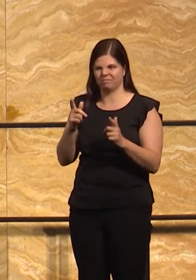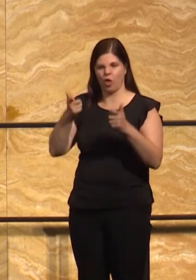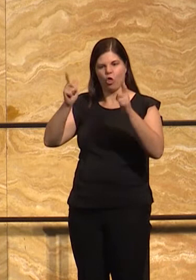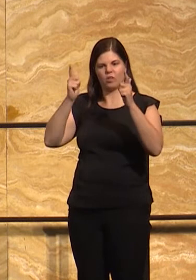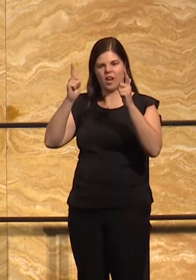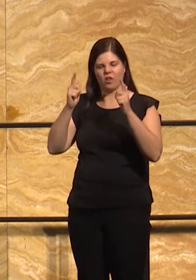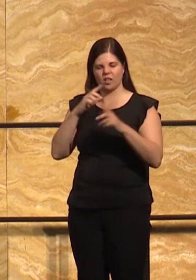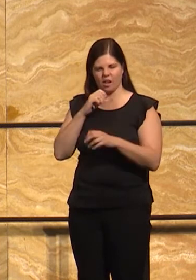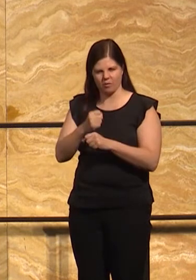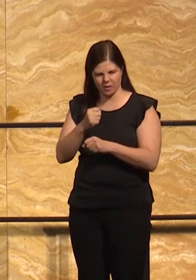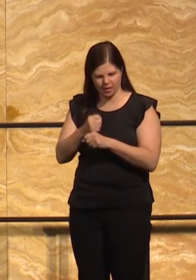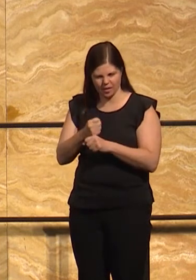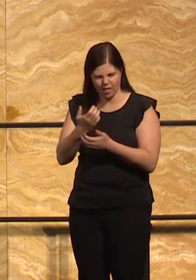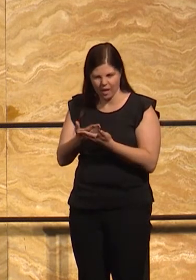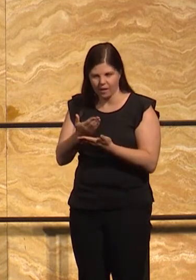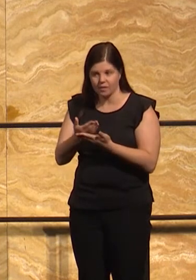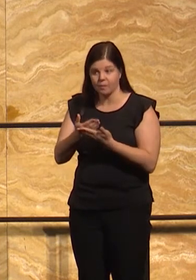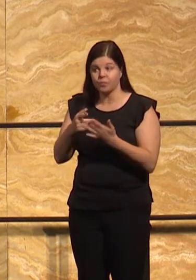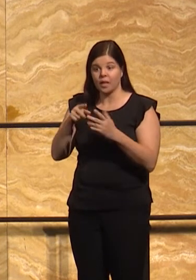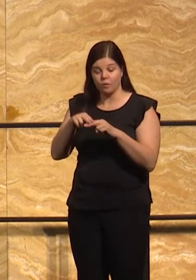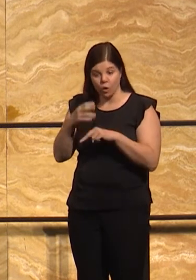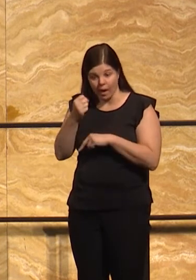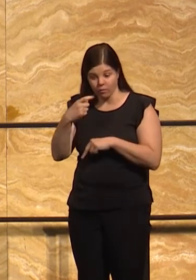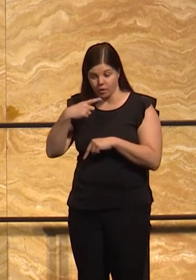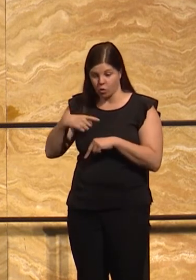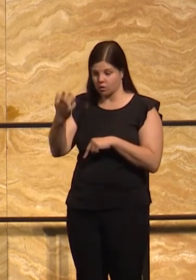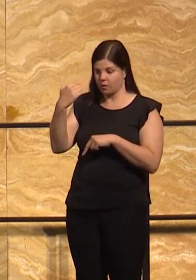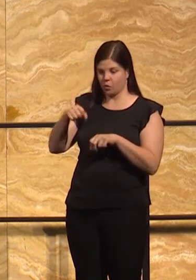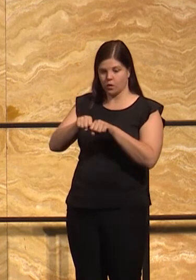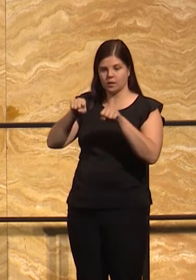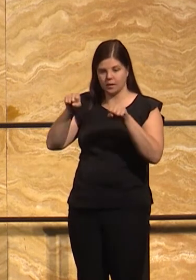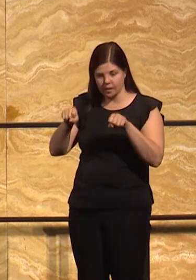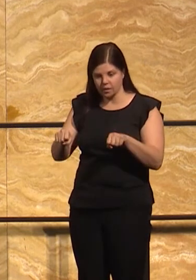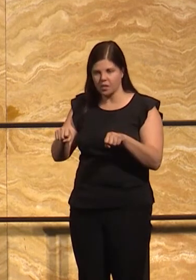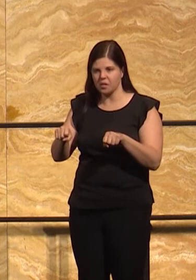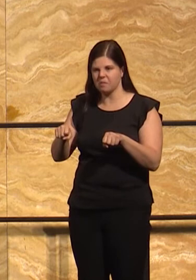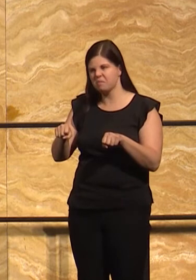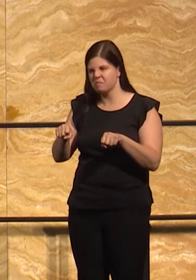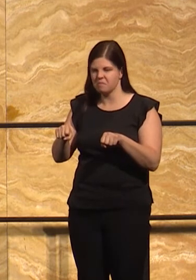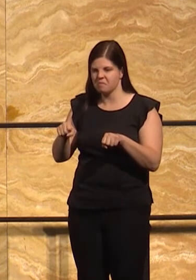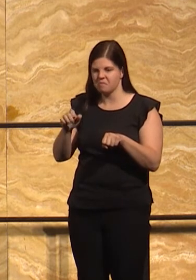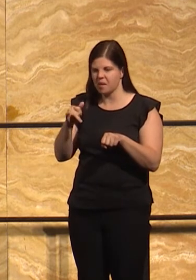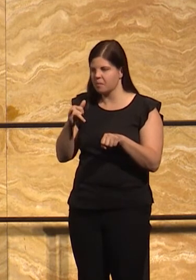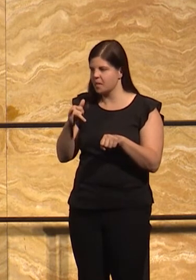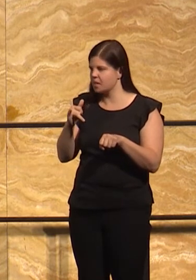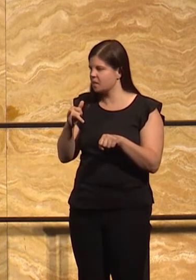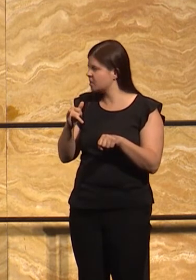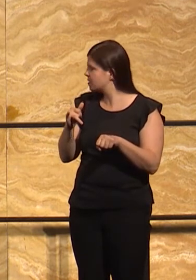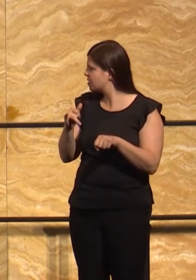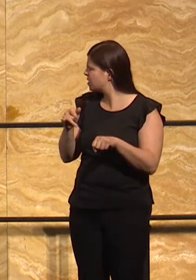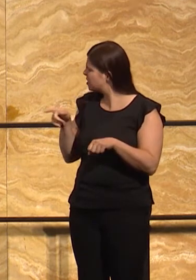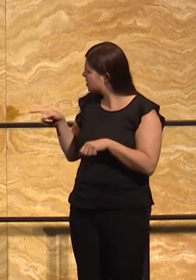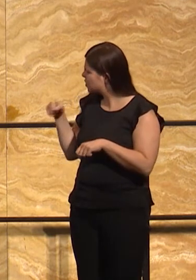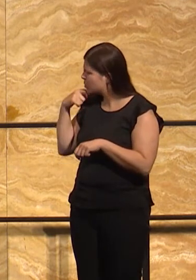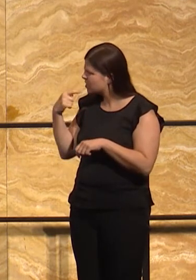that authoritarian government because there was a system locally that produced it, I cannot even think, would you say